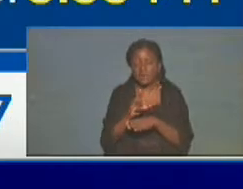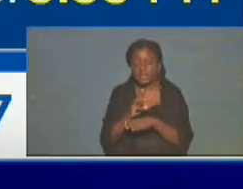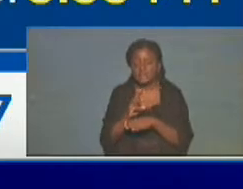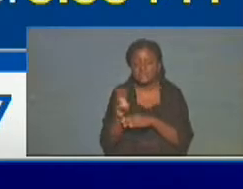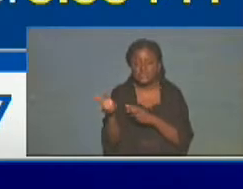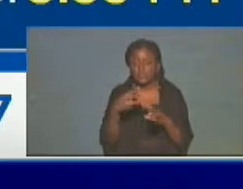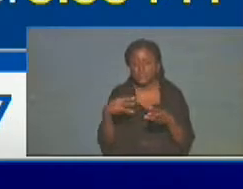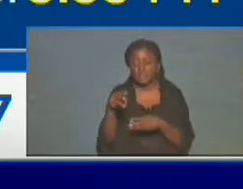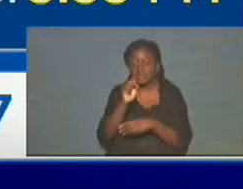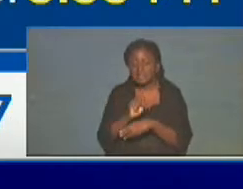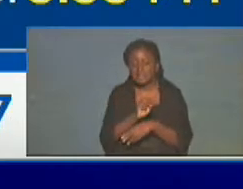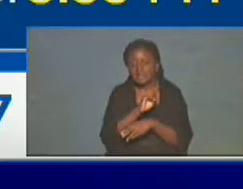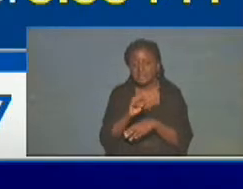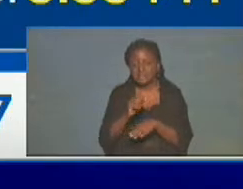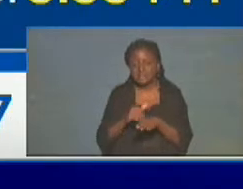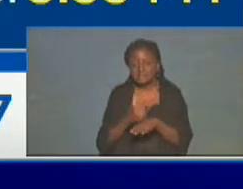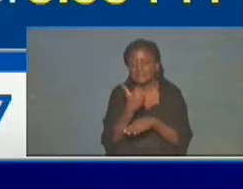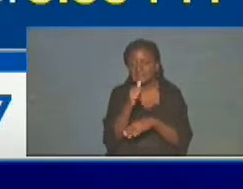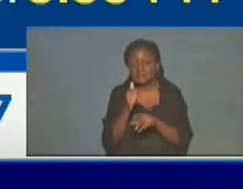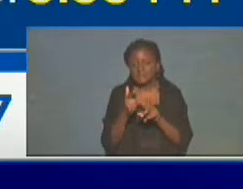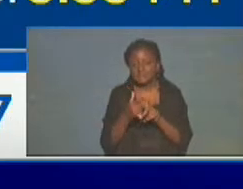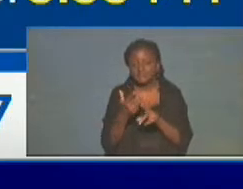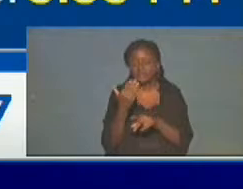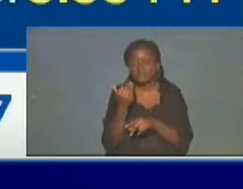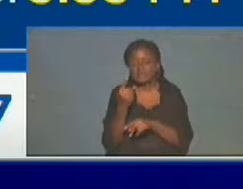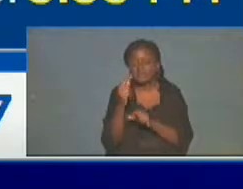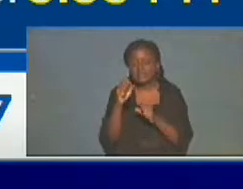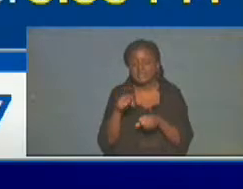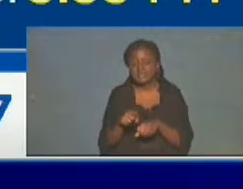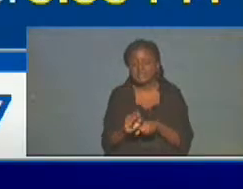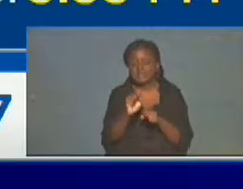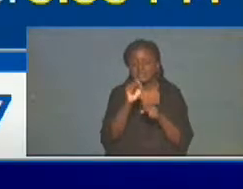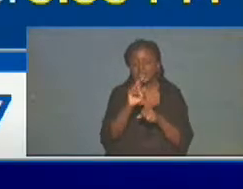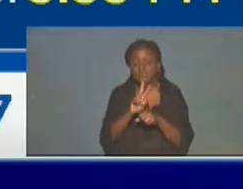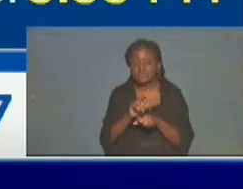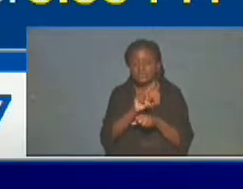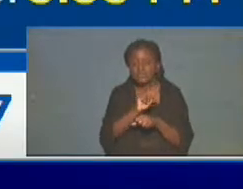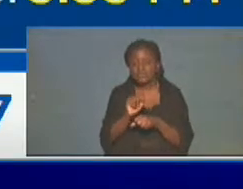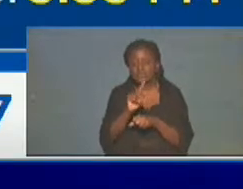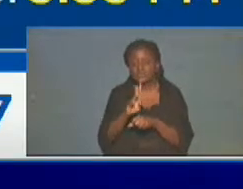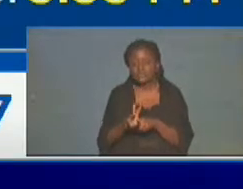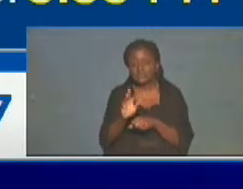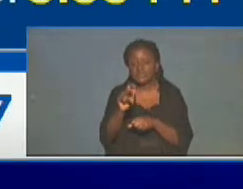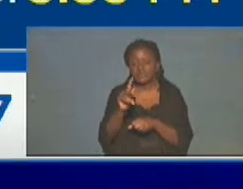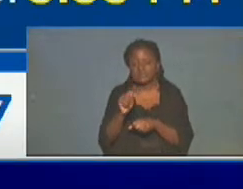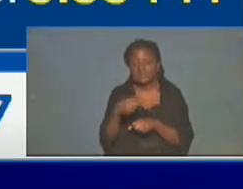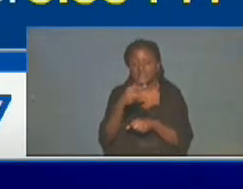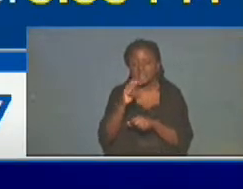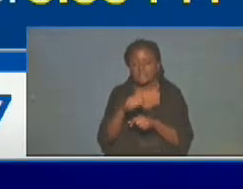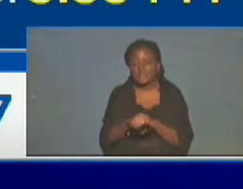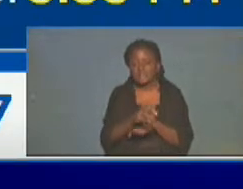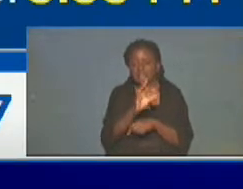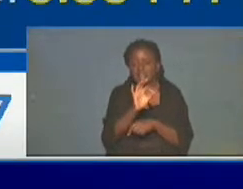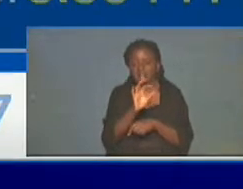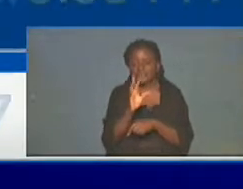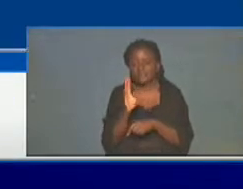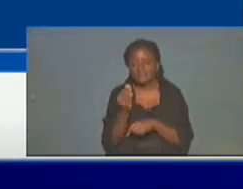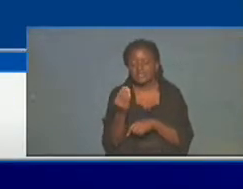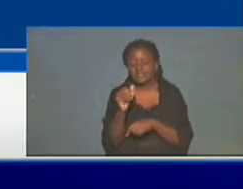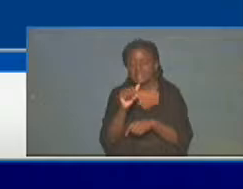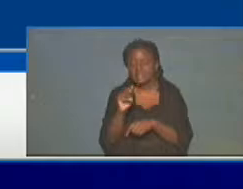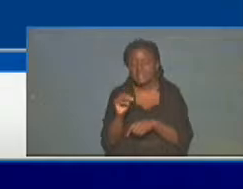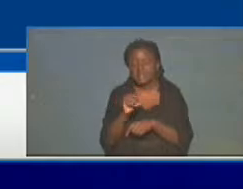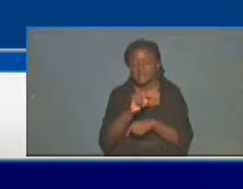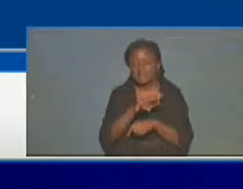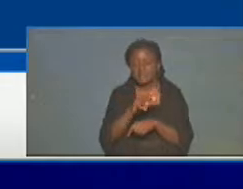southeast at 10 to 15 knots, and the wave heights 2 to 4 feet. High tide occurs at 9:14 in the morning with the low tide at 3:33 in the